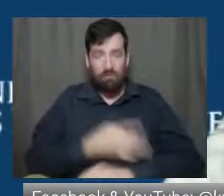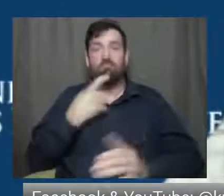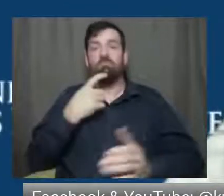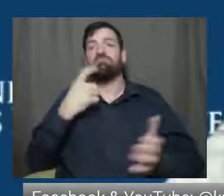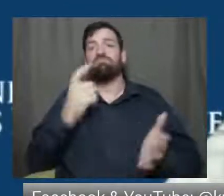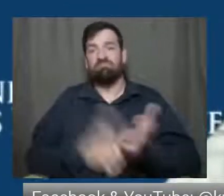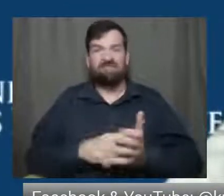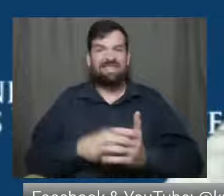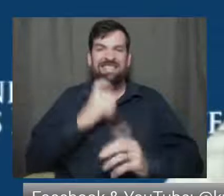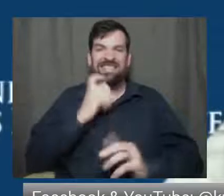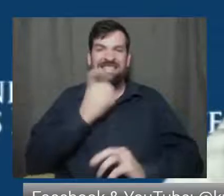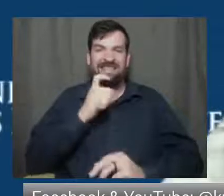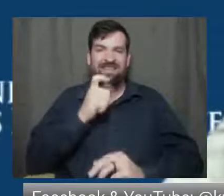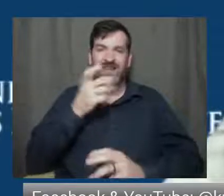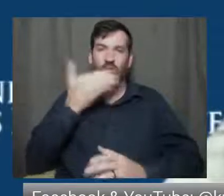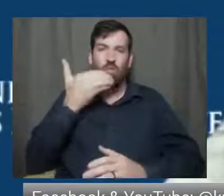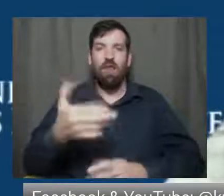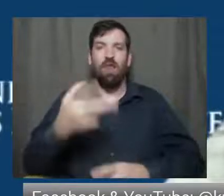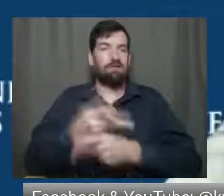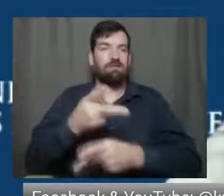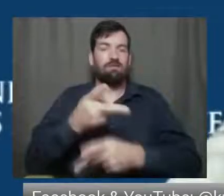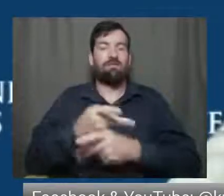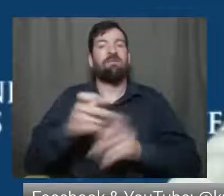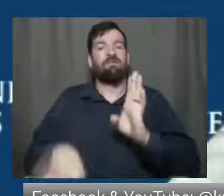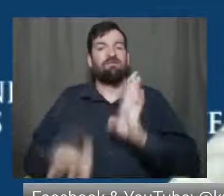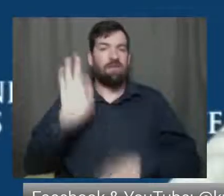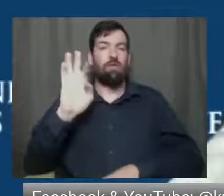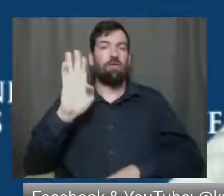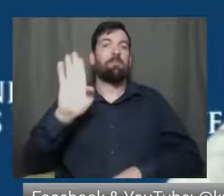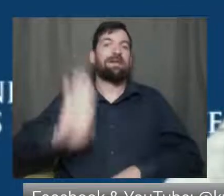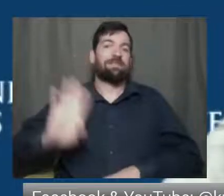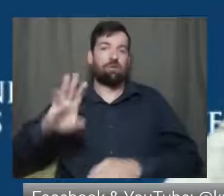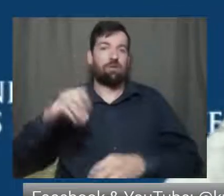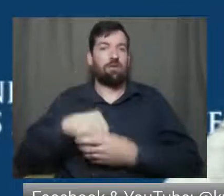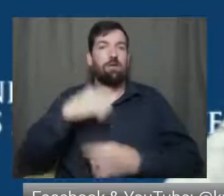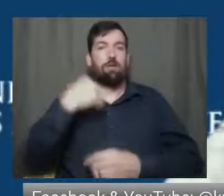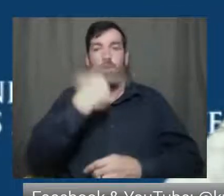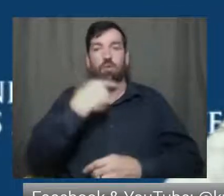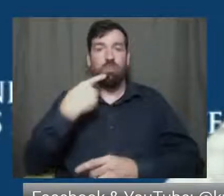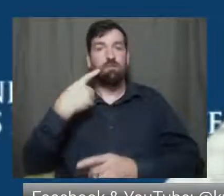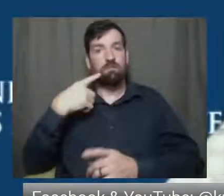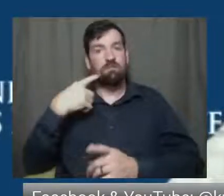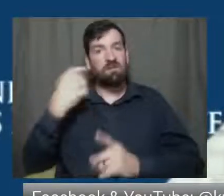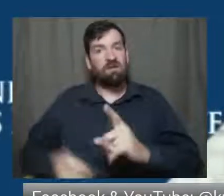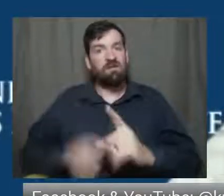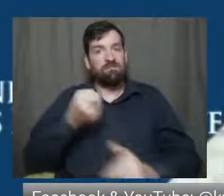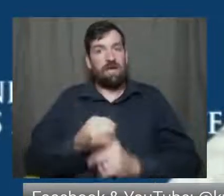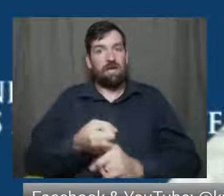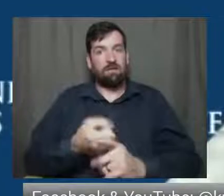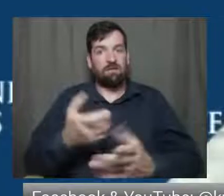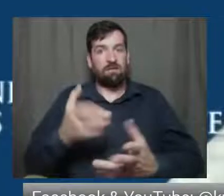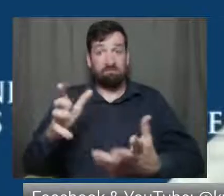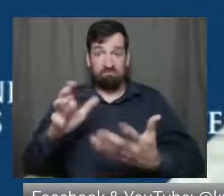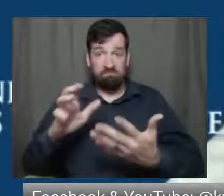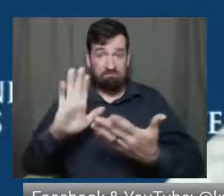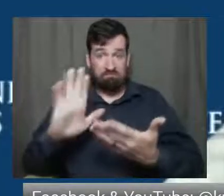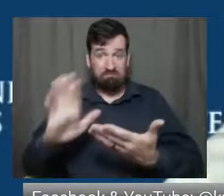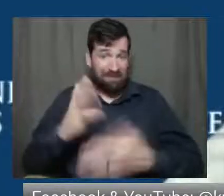well taken care of, and the bacteria that is in your mouth can affect how well you're gonna heal